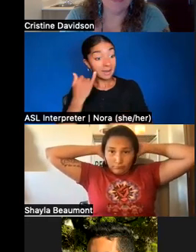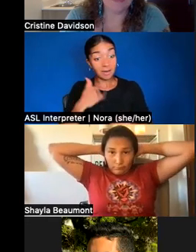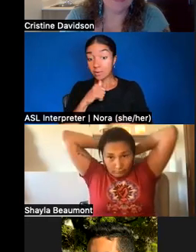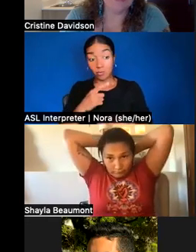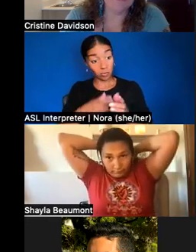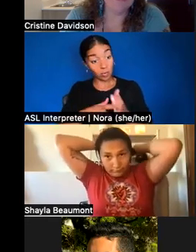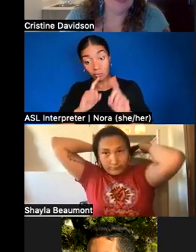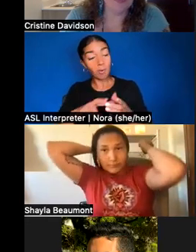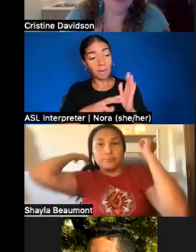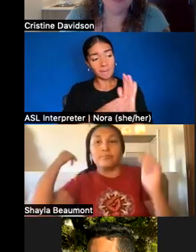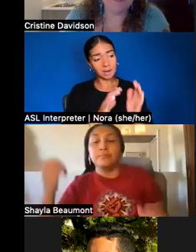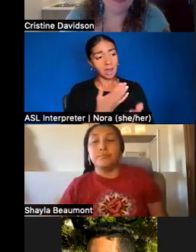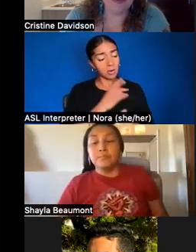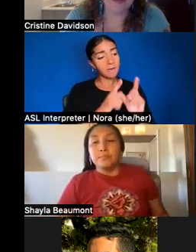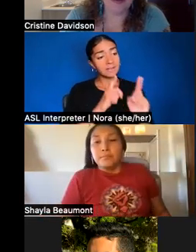What else?